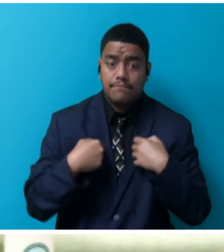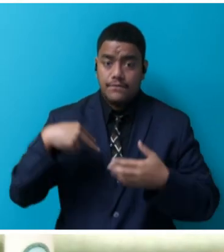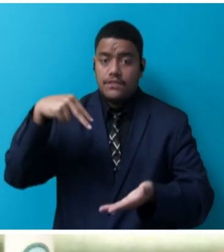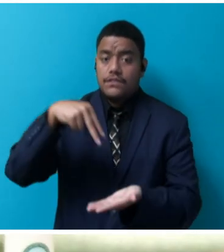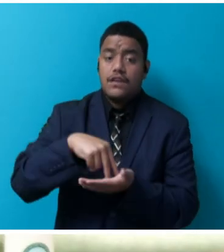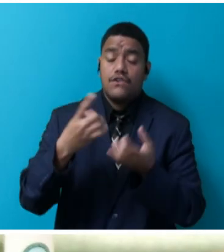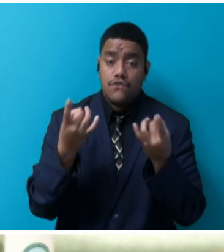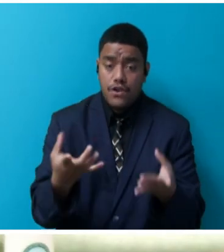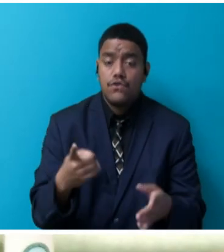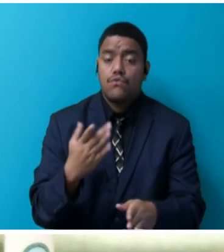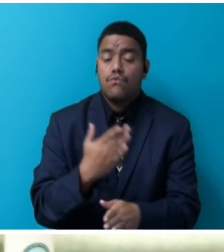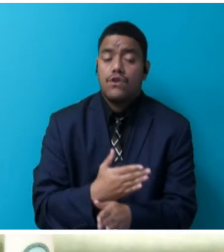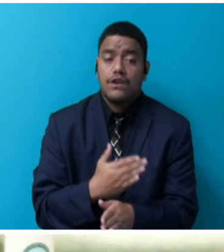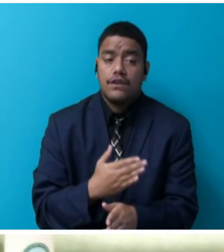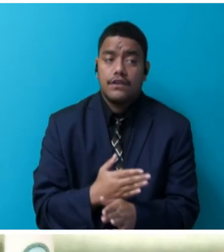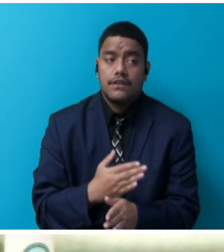to